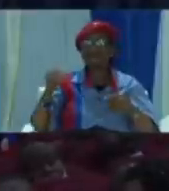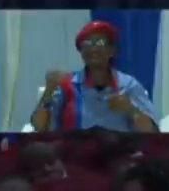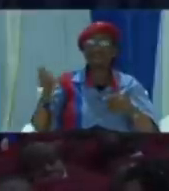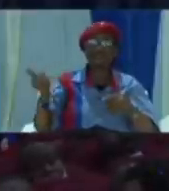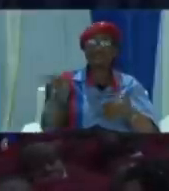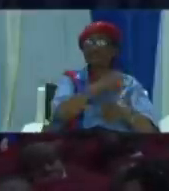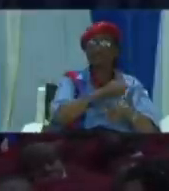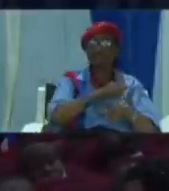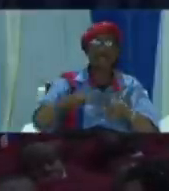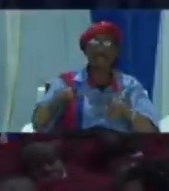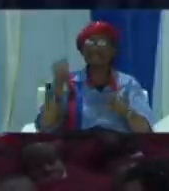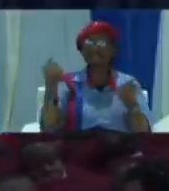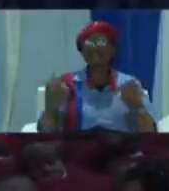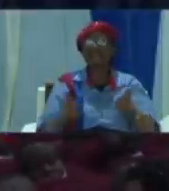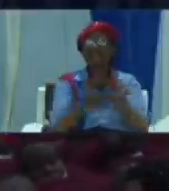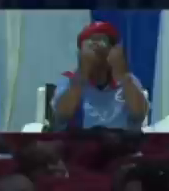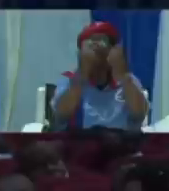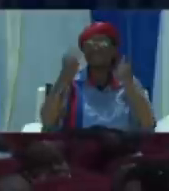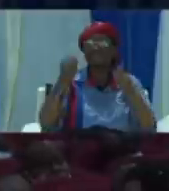And